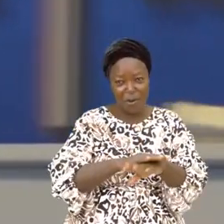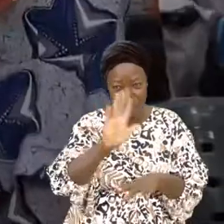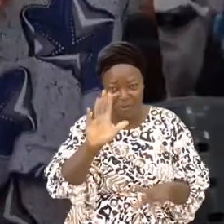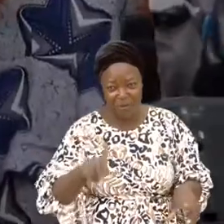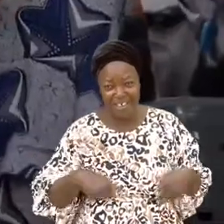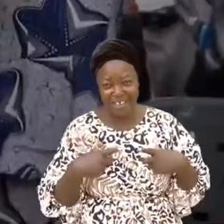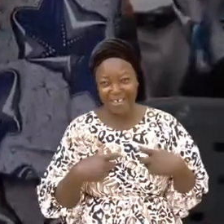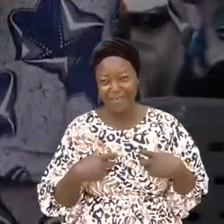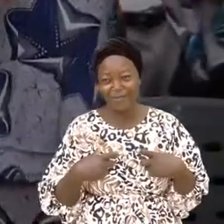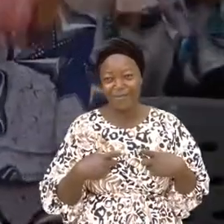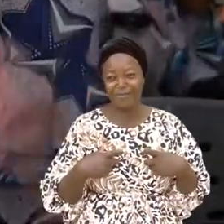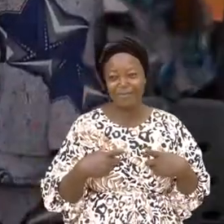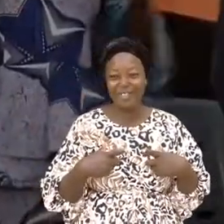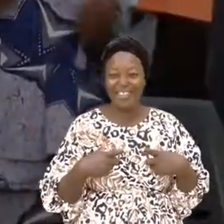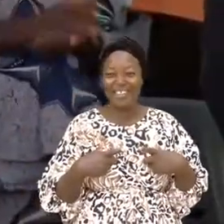life.